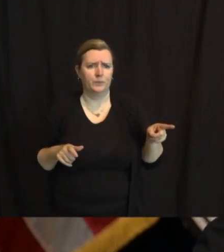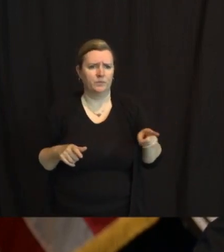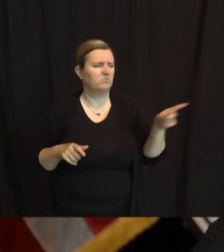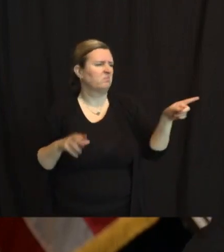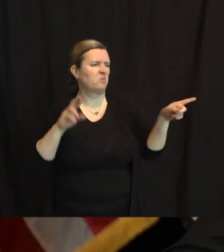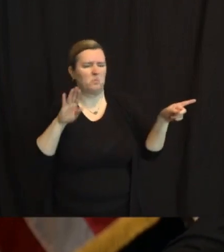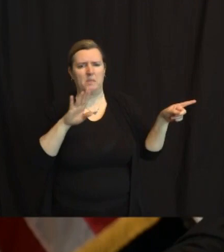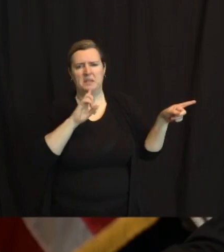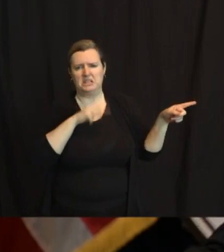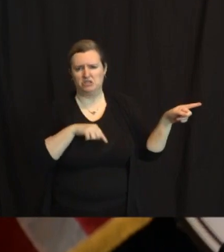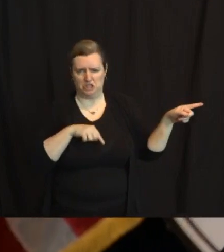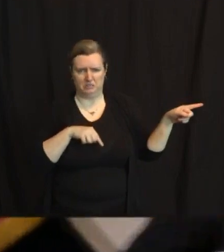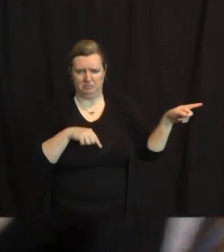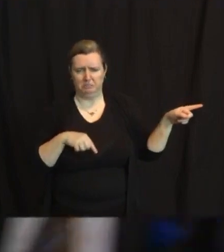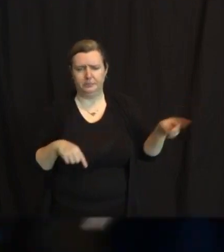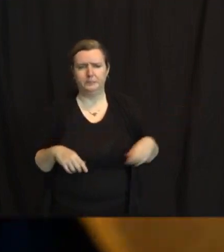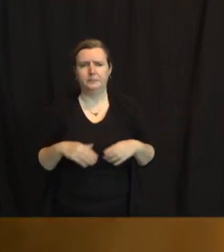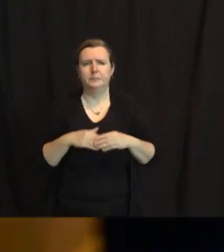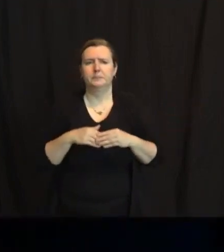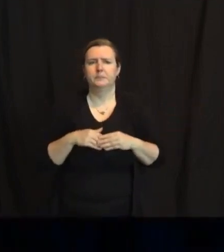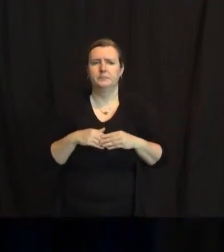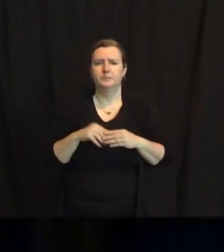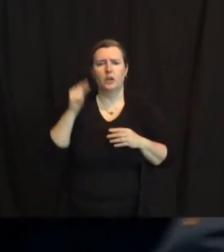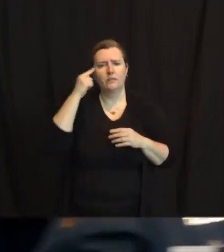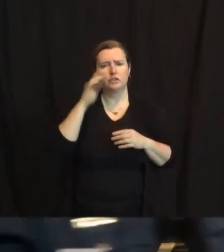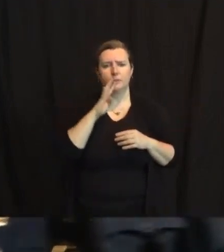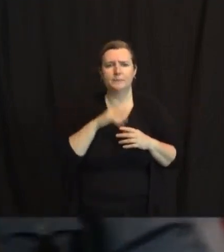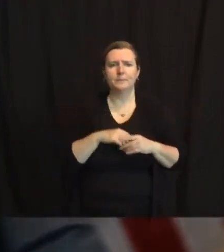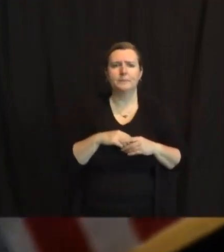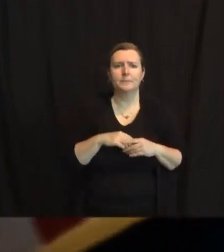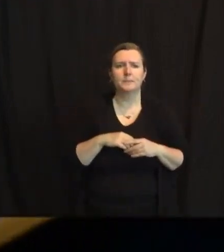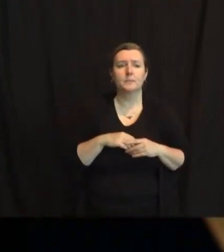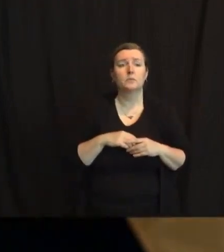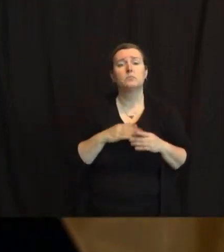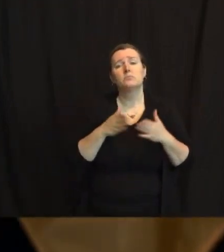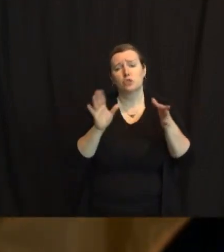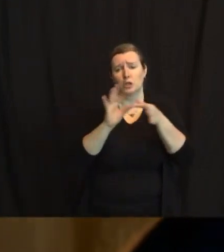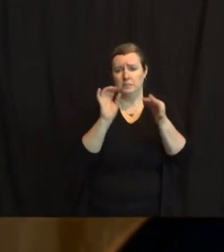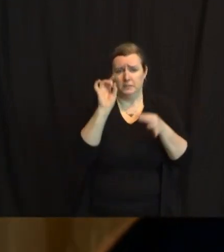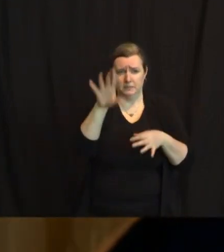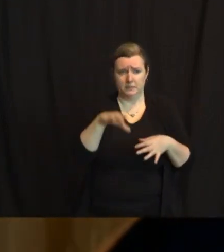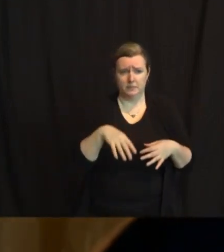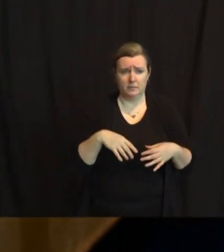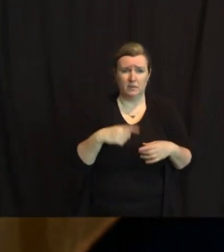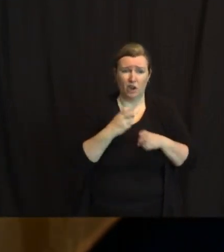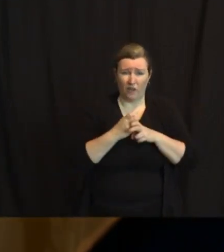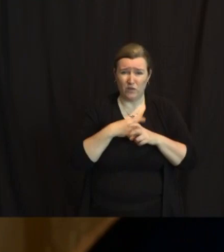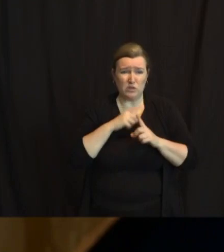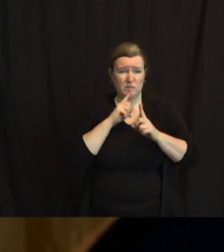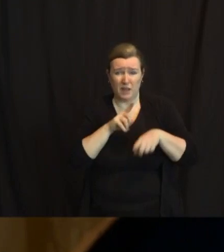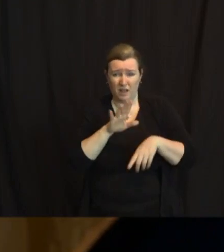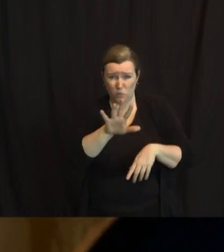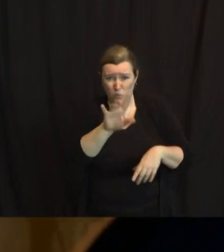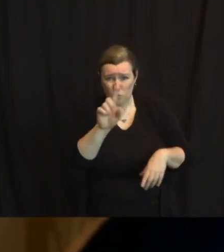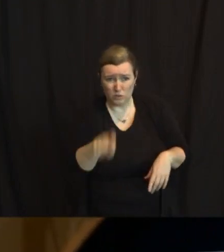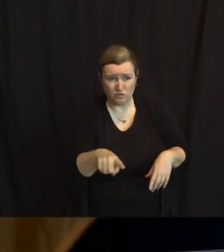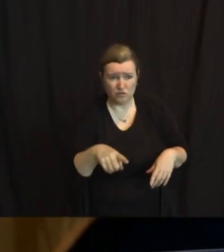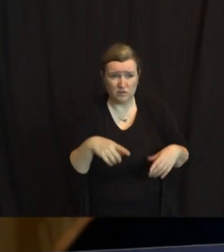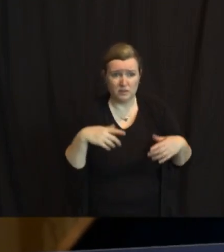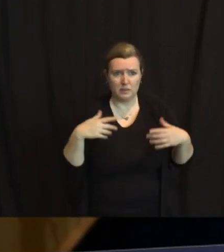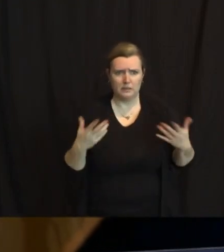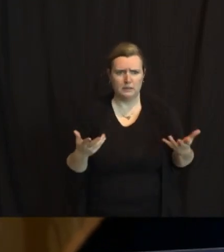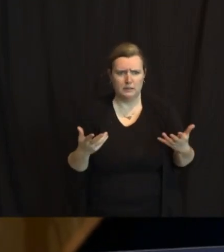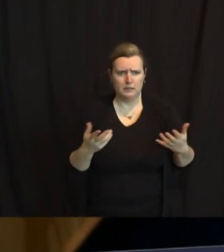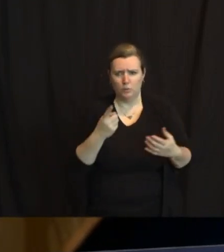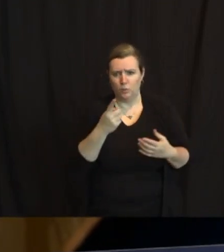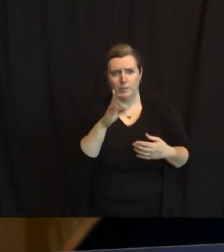Please jump in. So I was going to say one broad statement is that it's hard to respond to a lot of these things that are individual one-off, right?